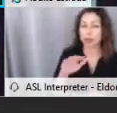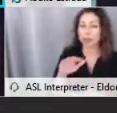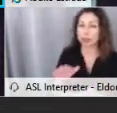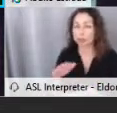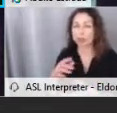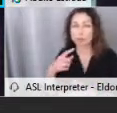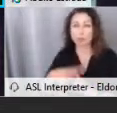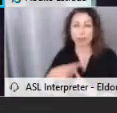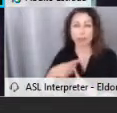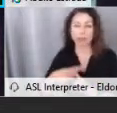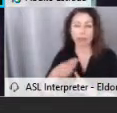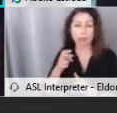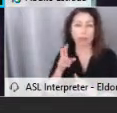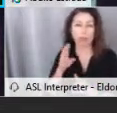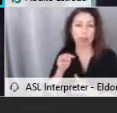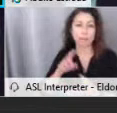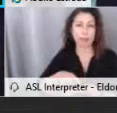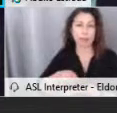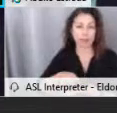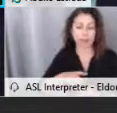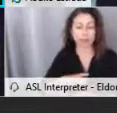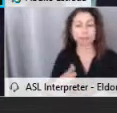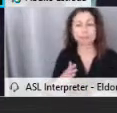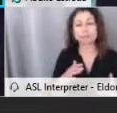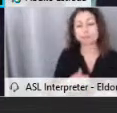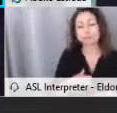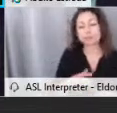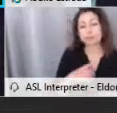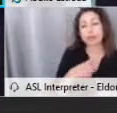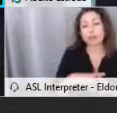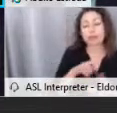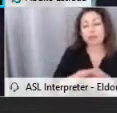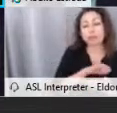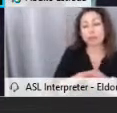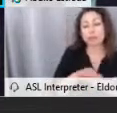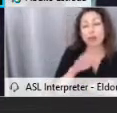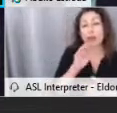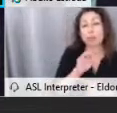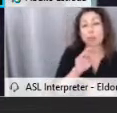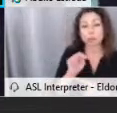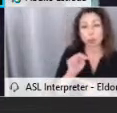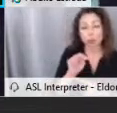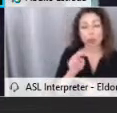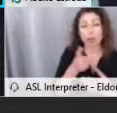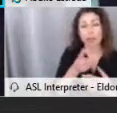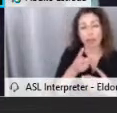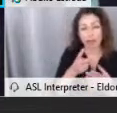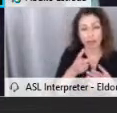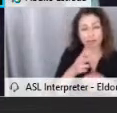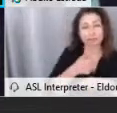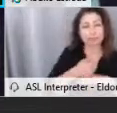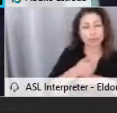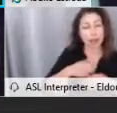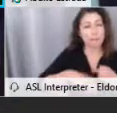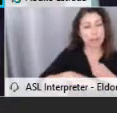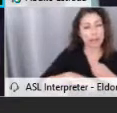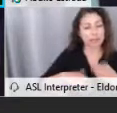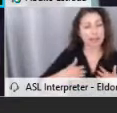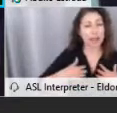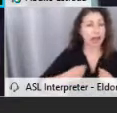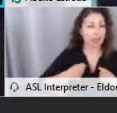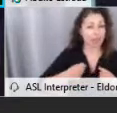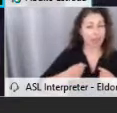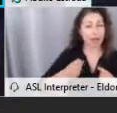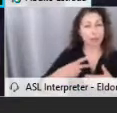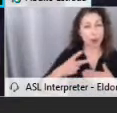premium payments. Also, New York and Minnesota have enacted basic health